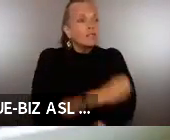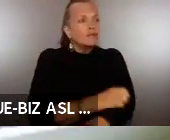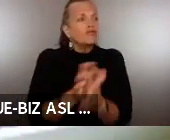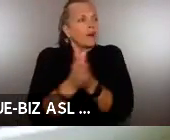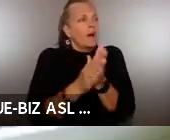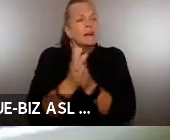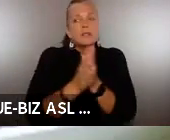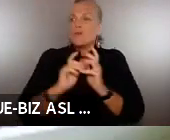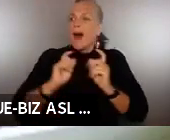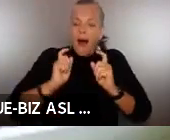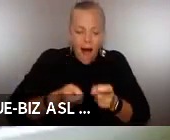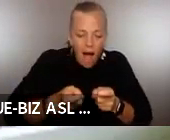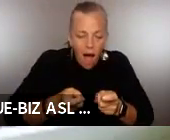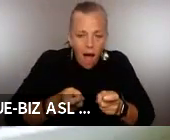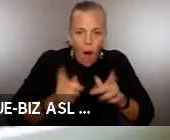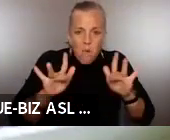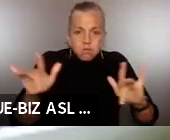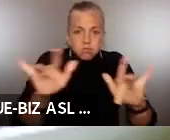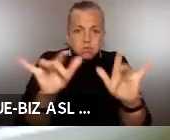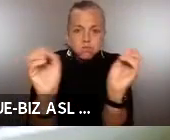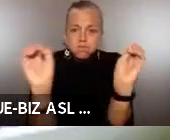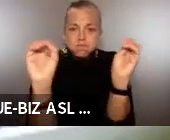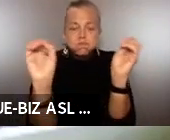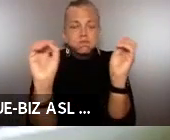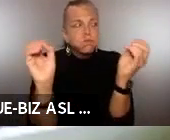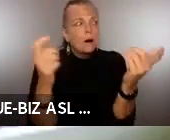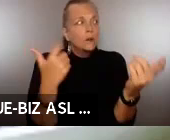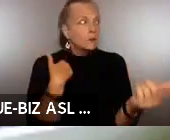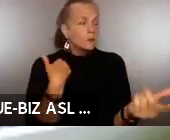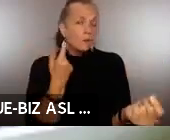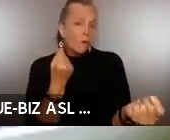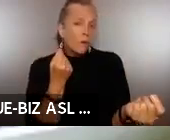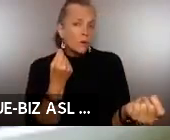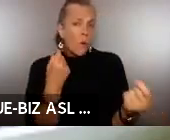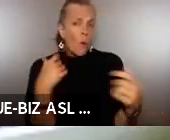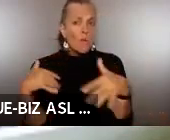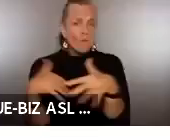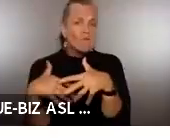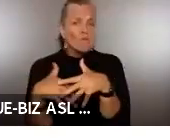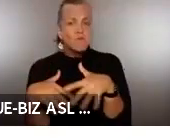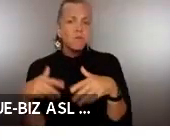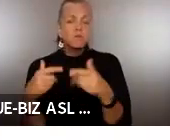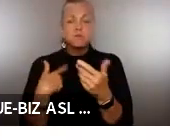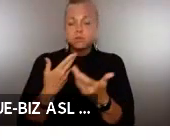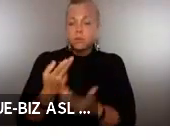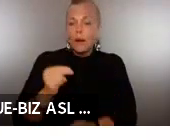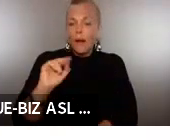to hang out and maybe even get in some trouble.